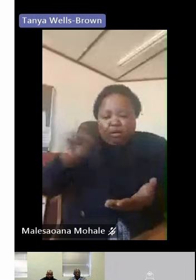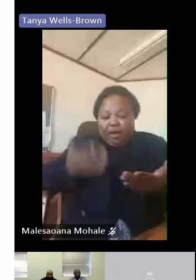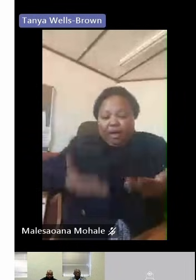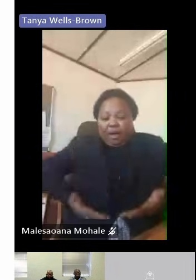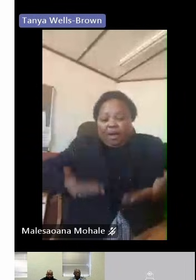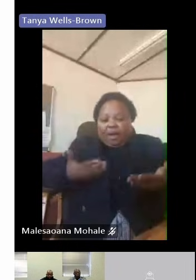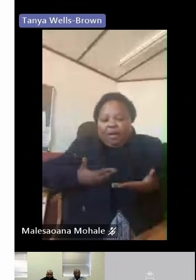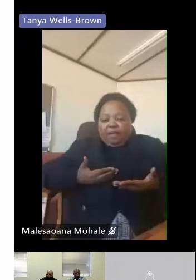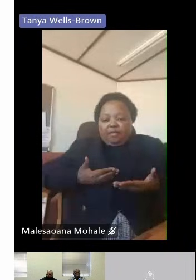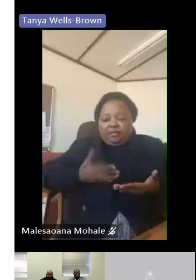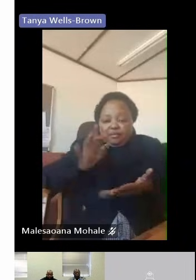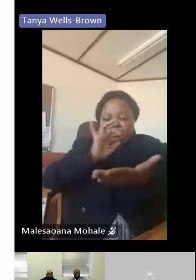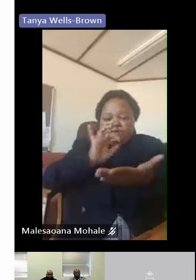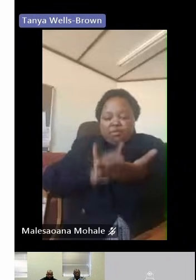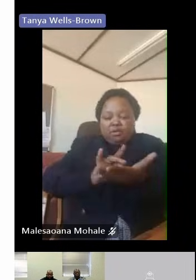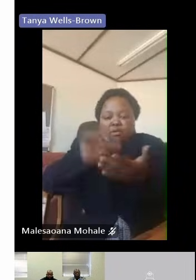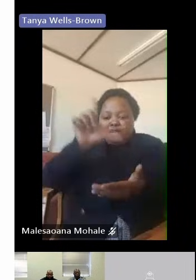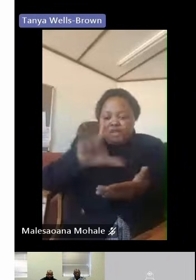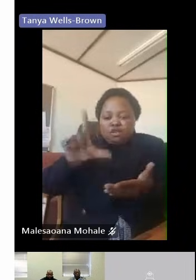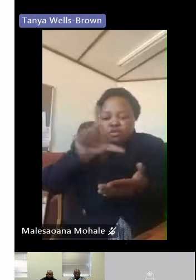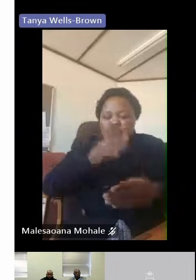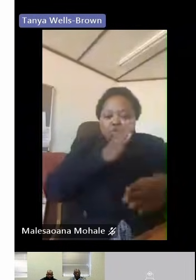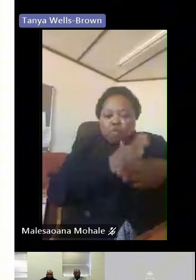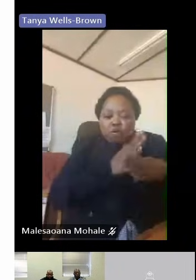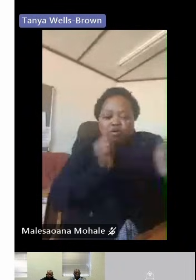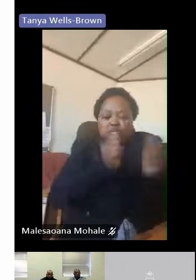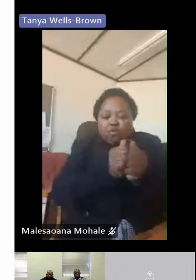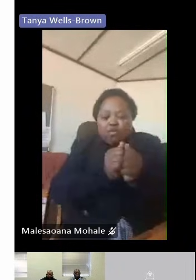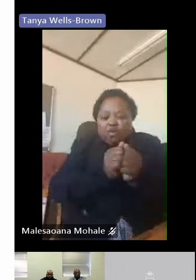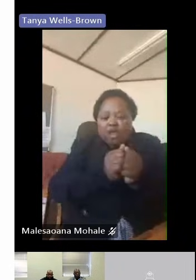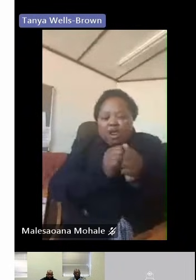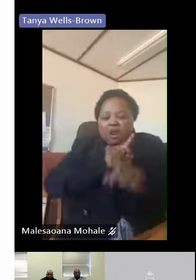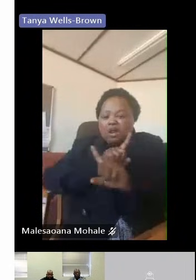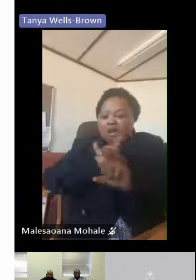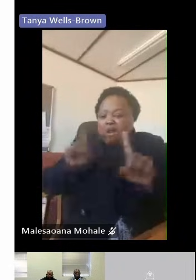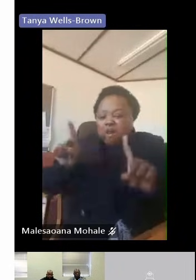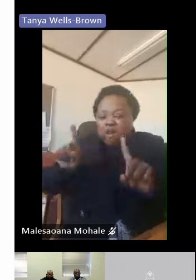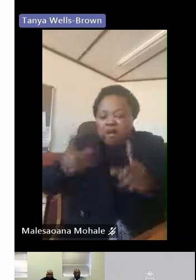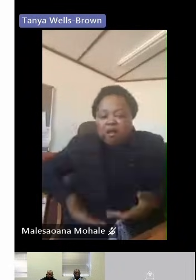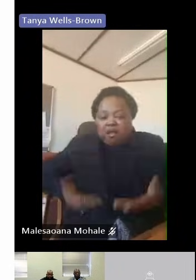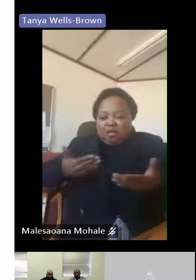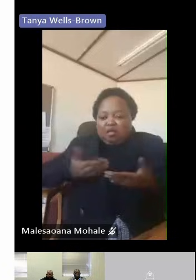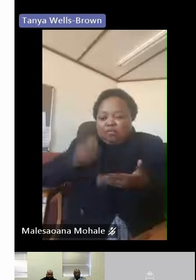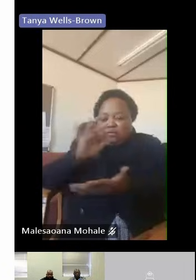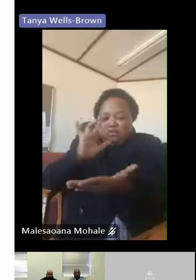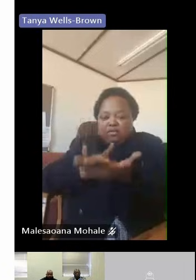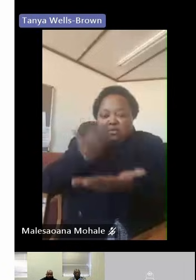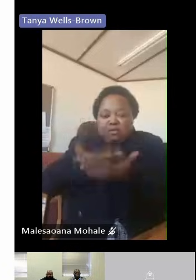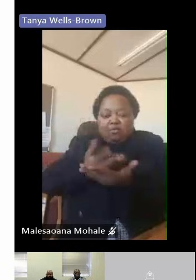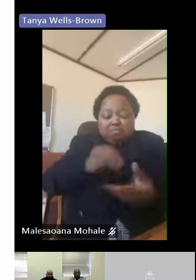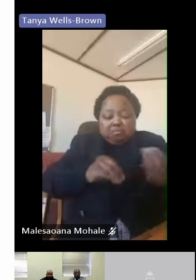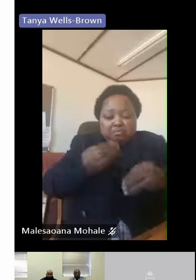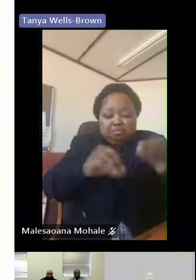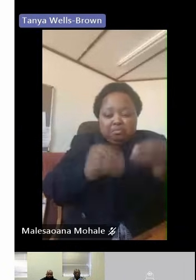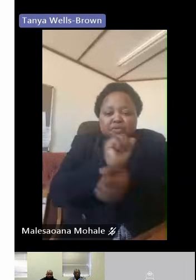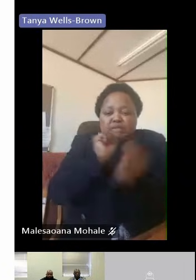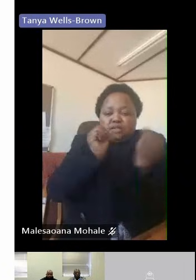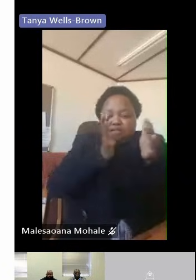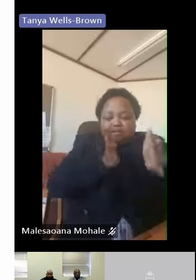Lesotho engages with non-health actors to contribute to a multi-sectoral survivor-centered gender-based violence response in